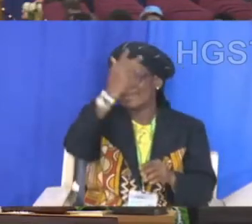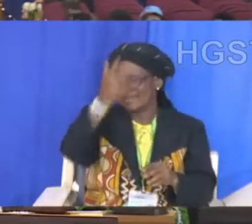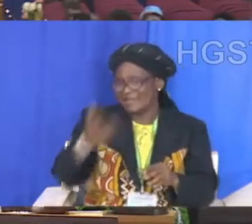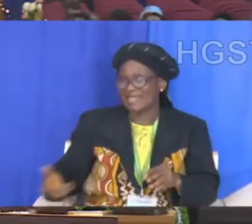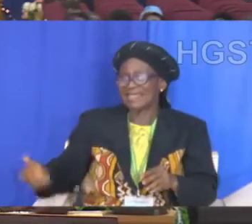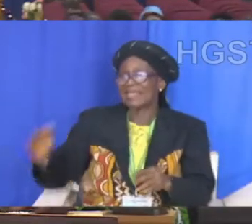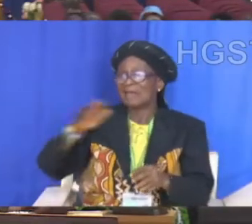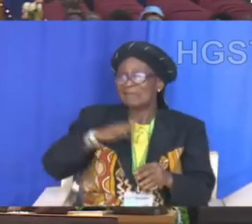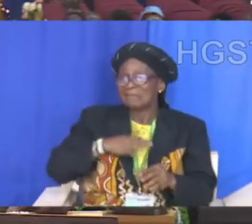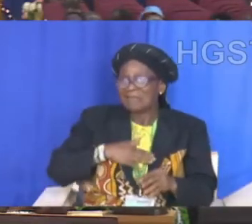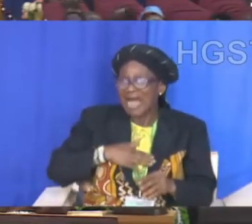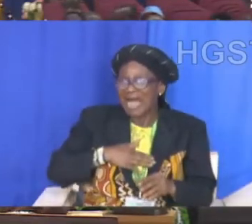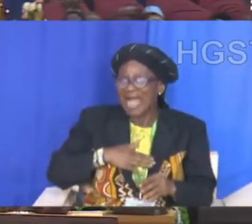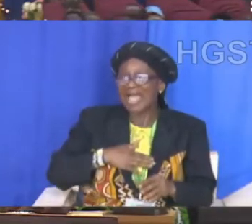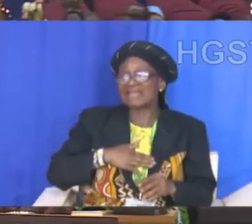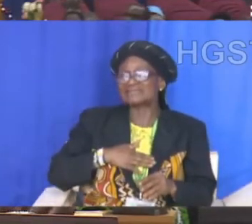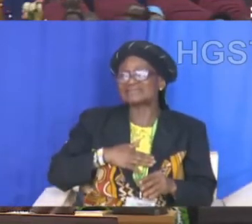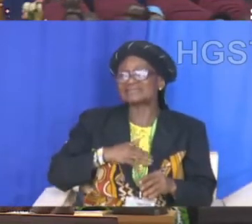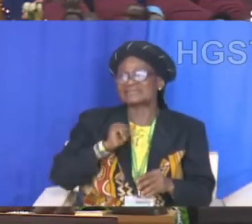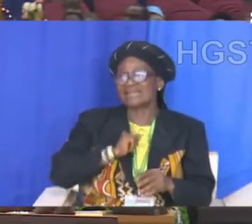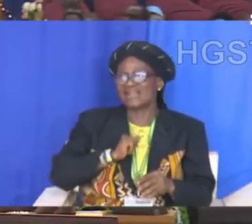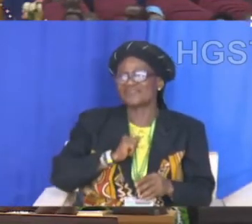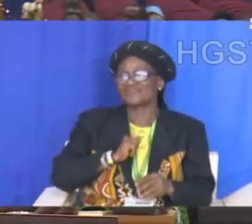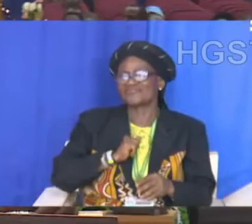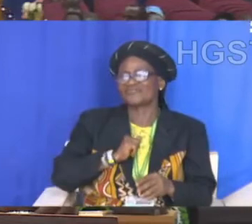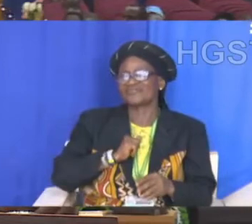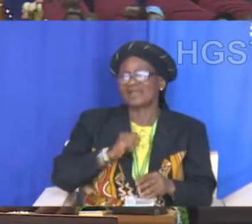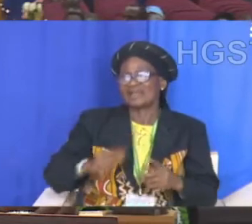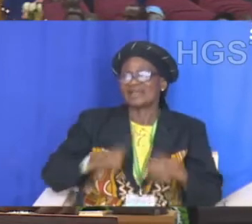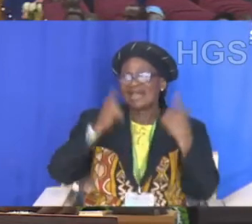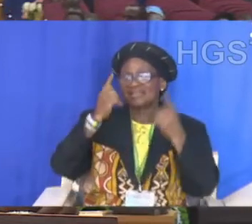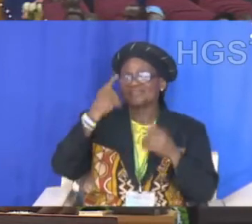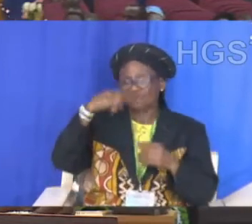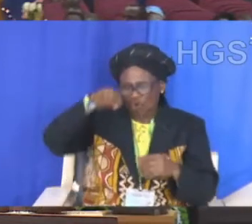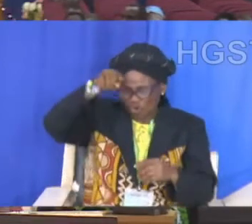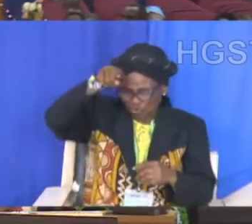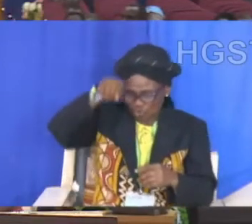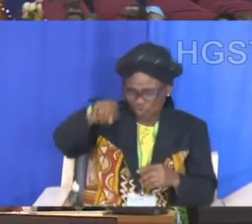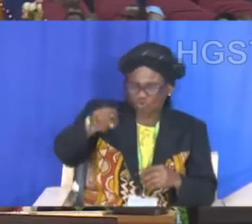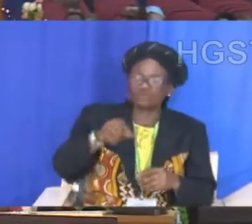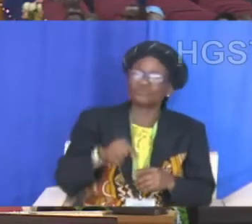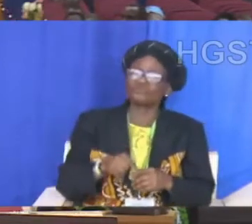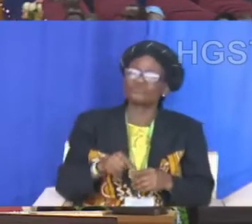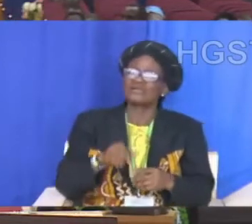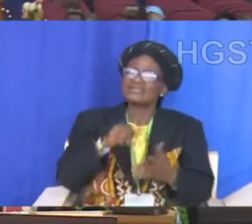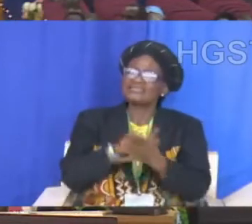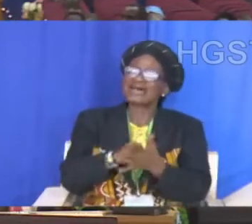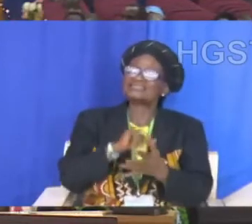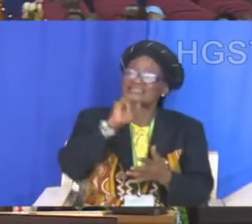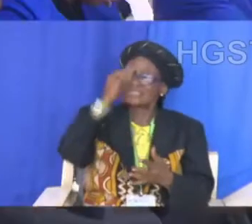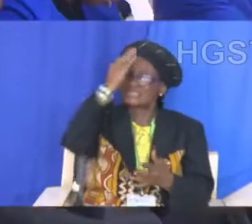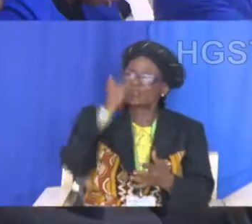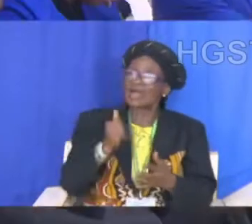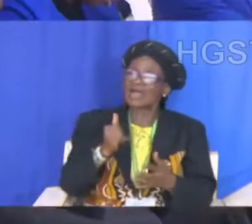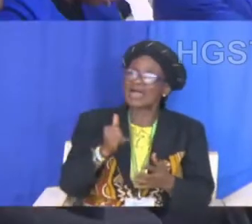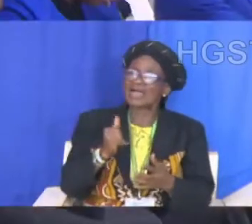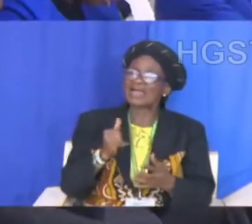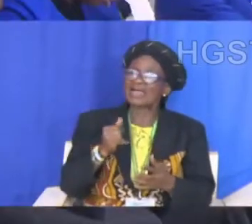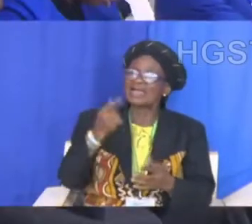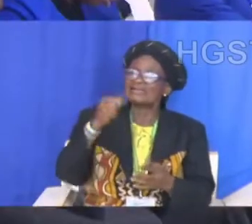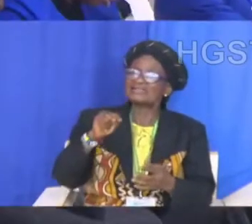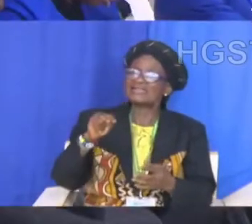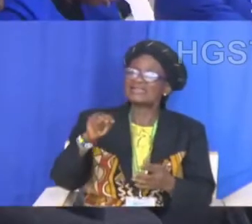this, that a man lay down his life for his friend." That is why the battle is